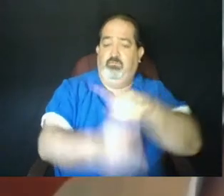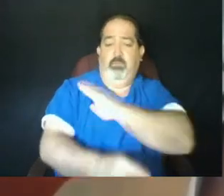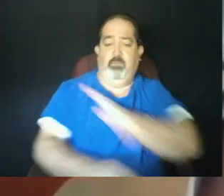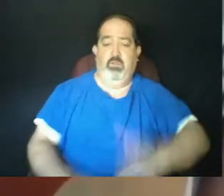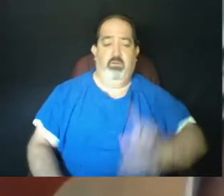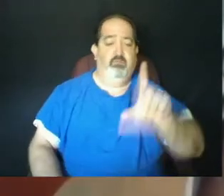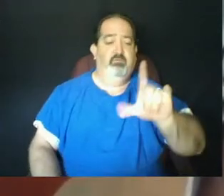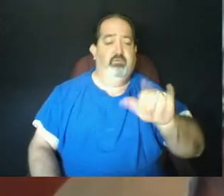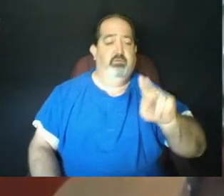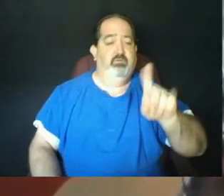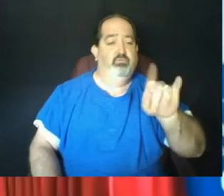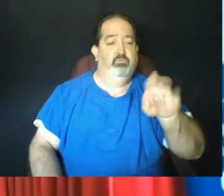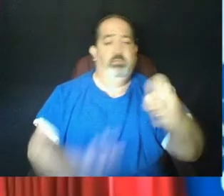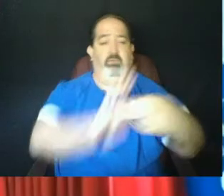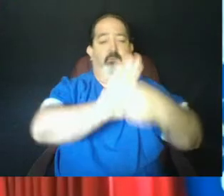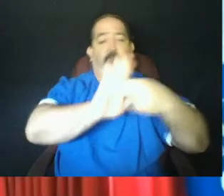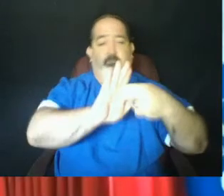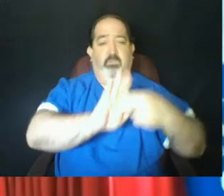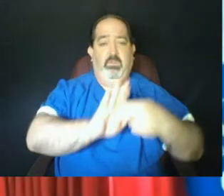of Lyondemere.